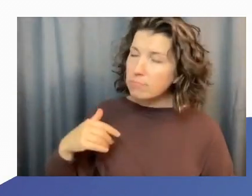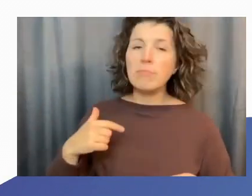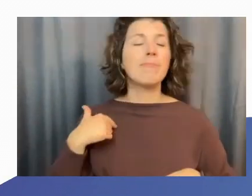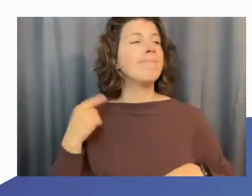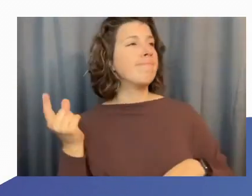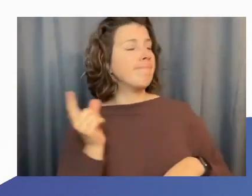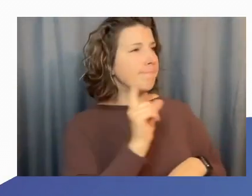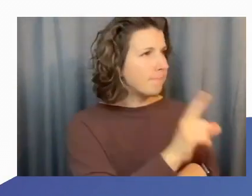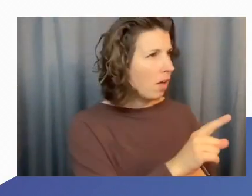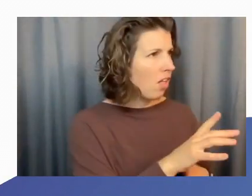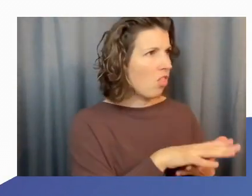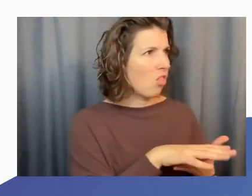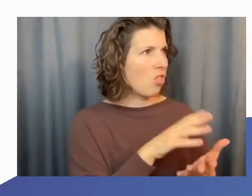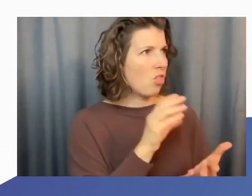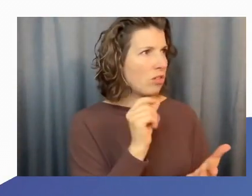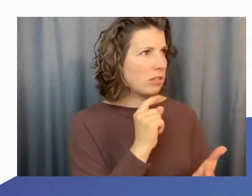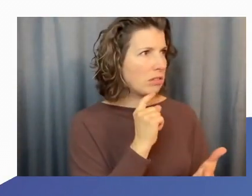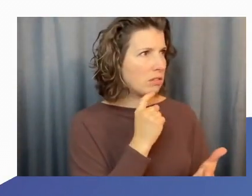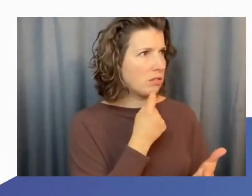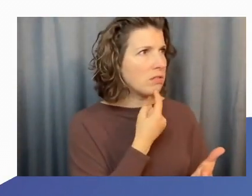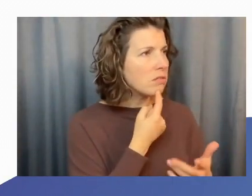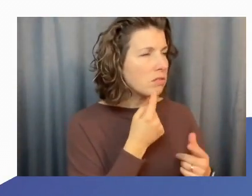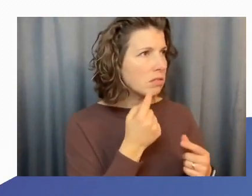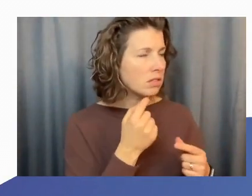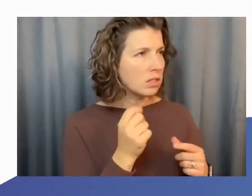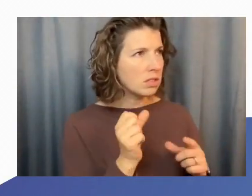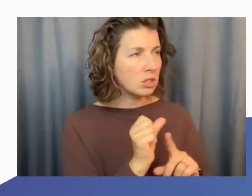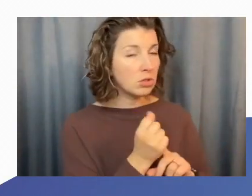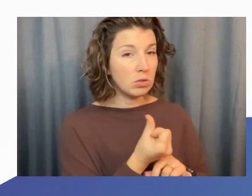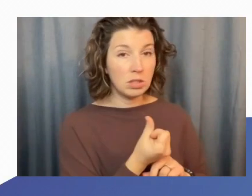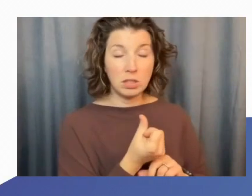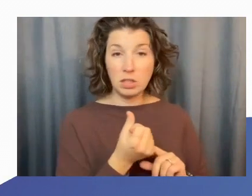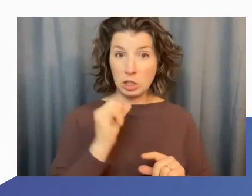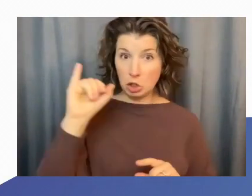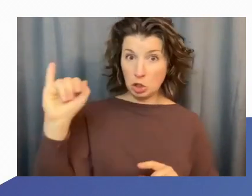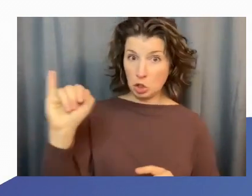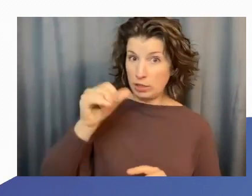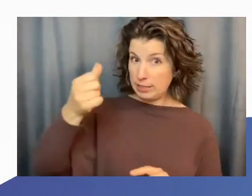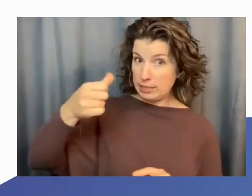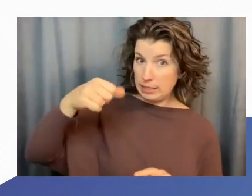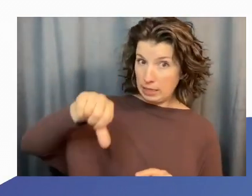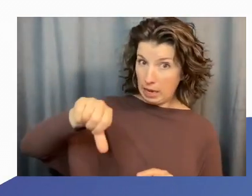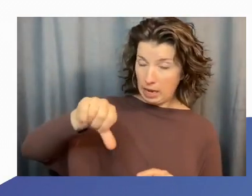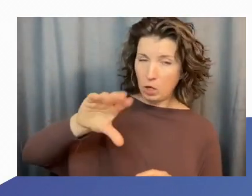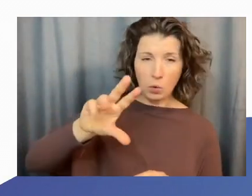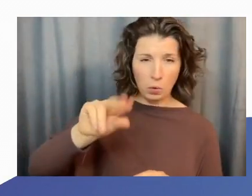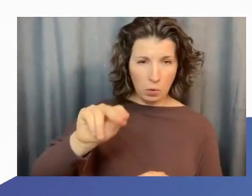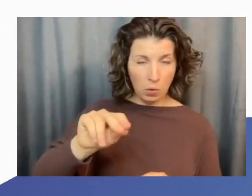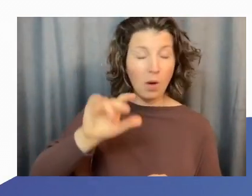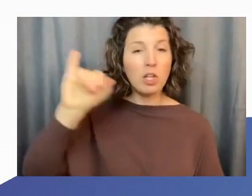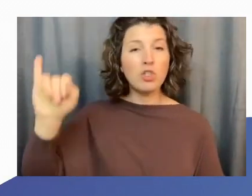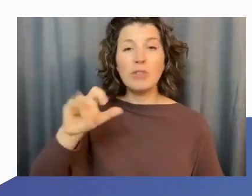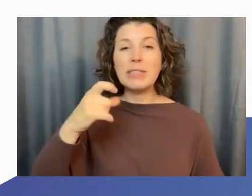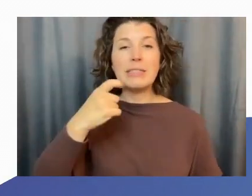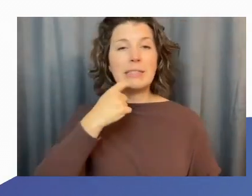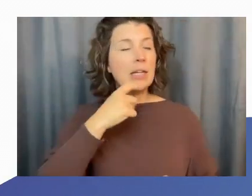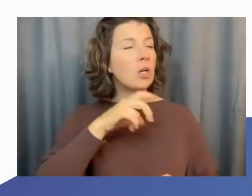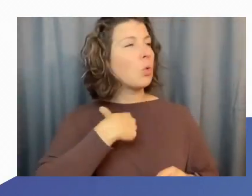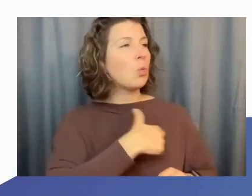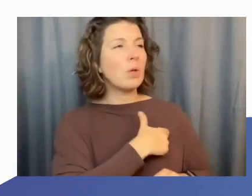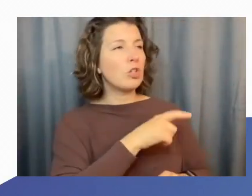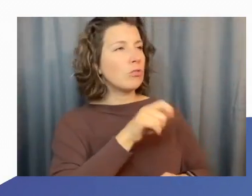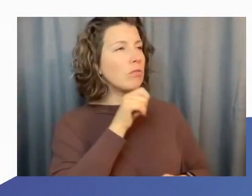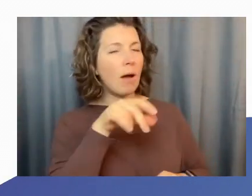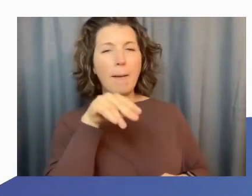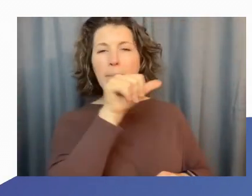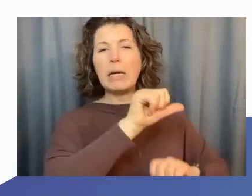situation. It wasn't that my insurance denied coverage. They were claiming they shouldn't have to pay at all because